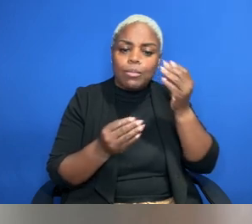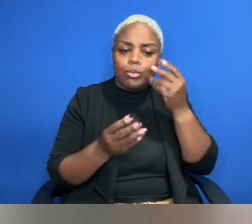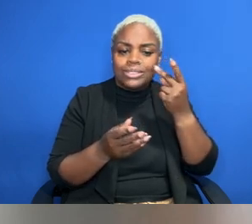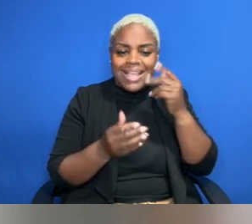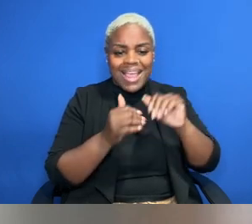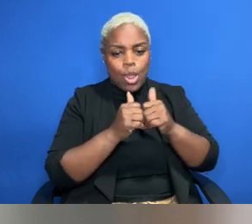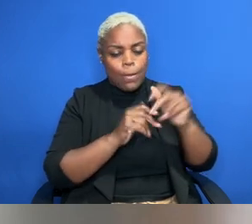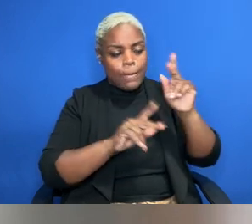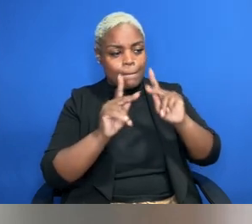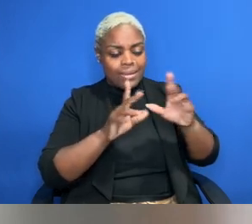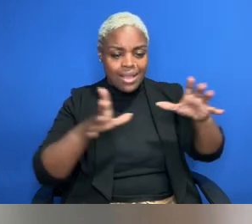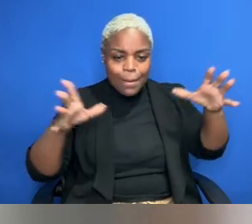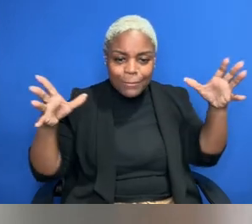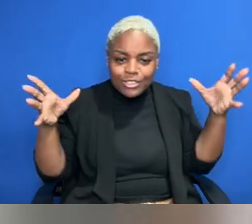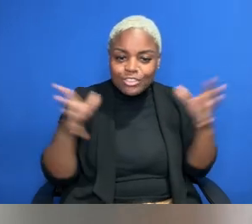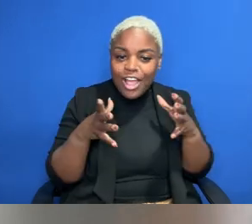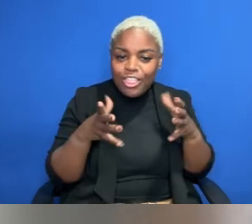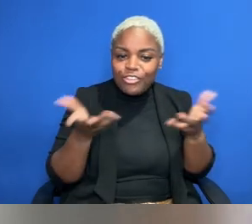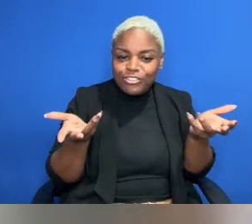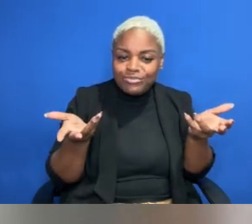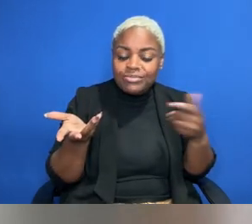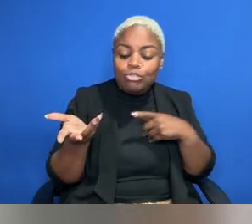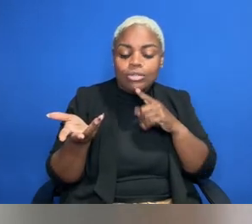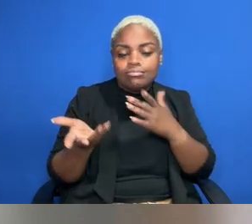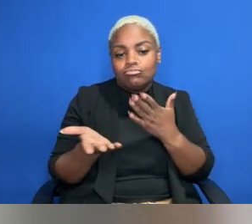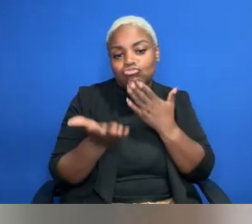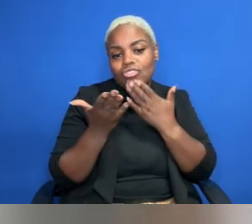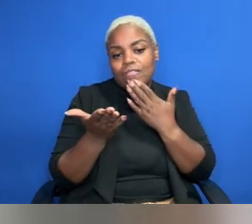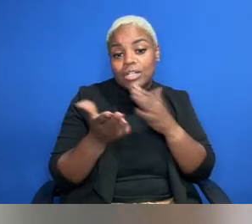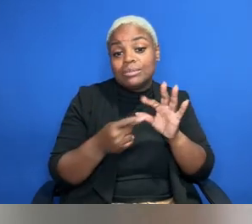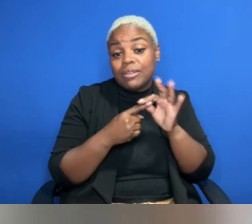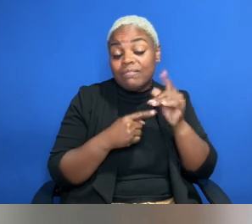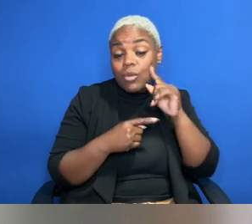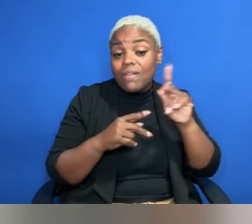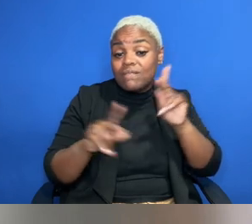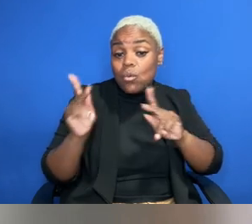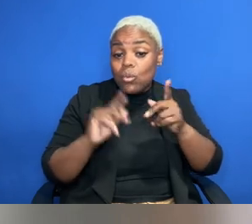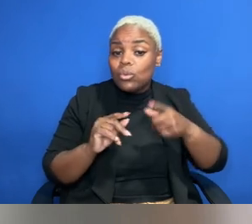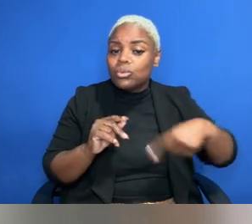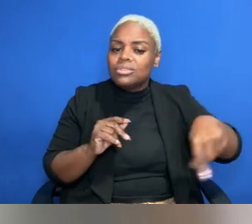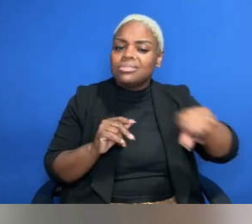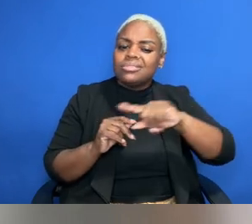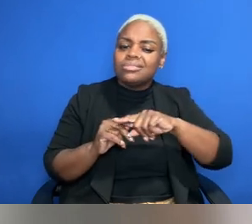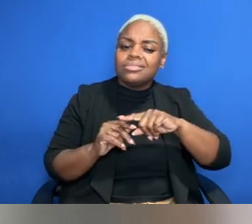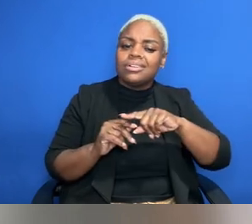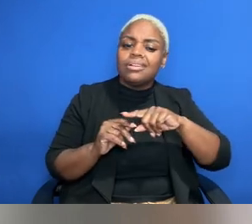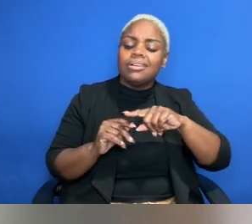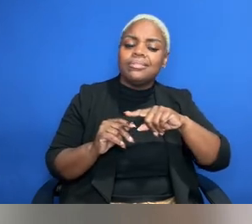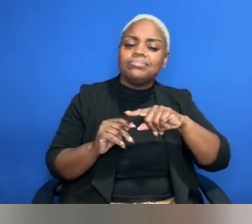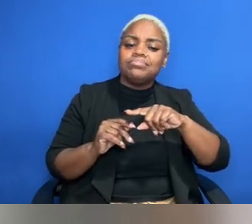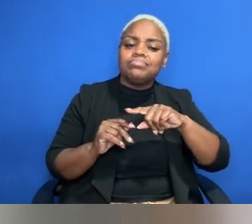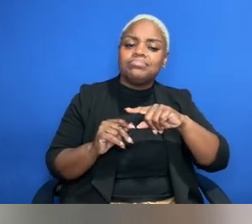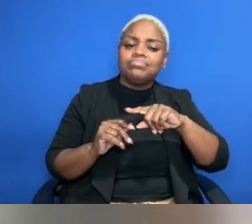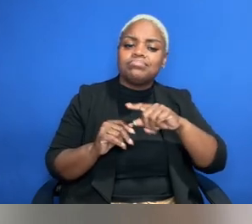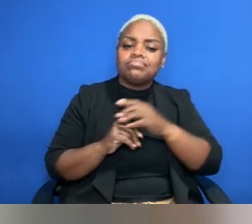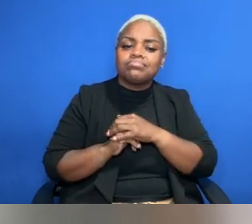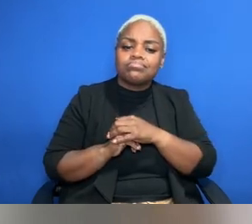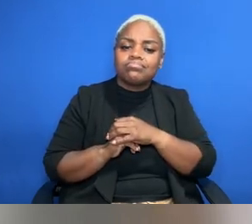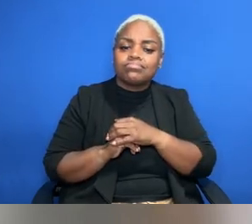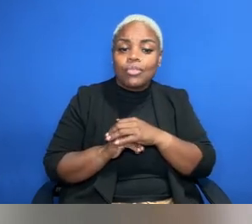the information, and to see how people are coming together. I am very grateful, especially